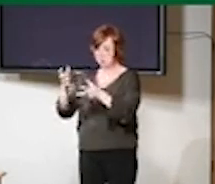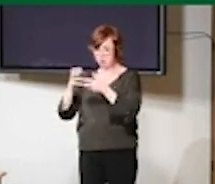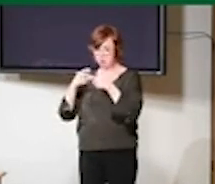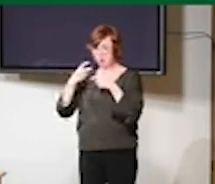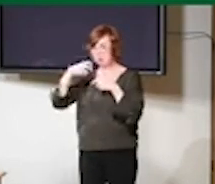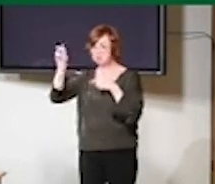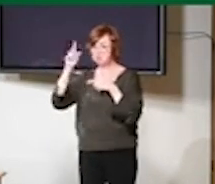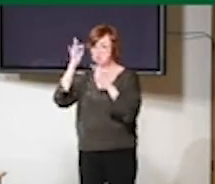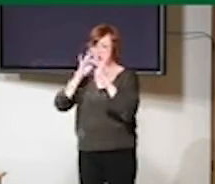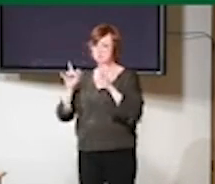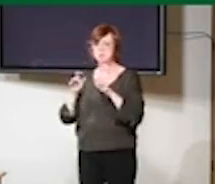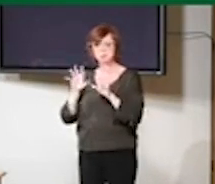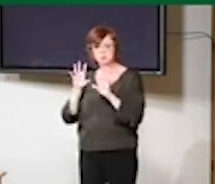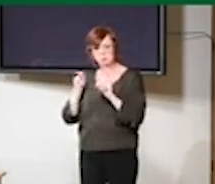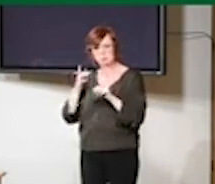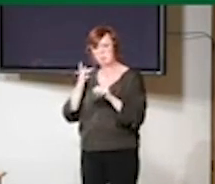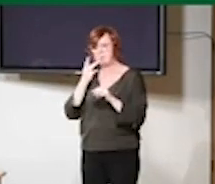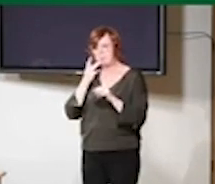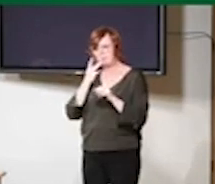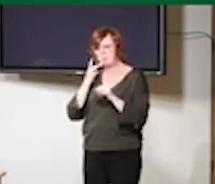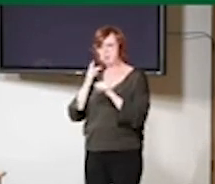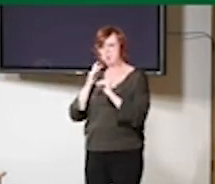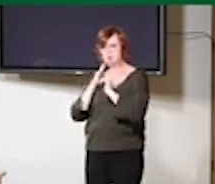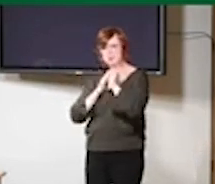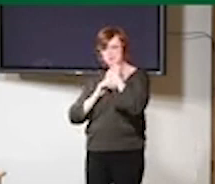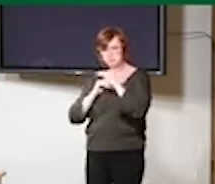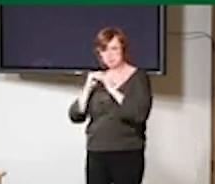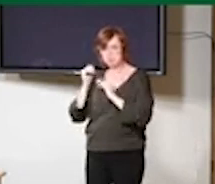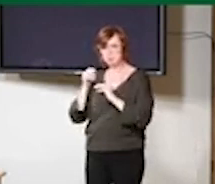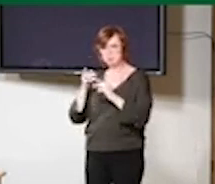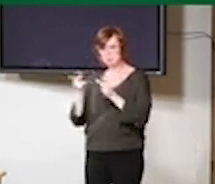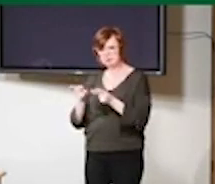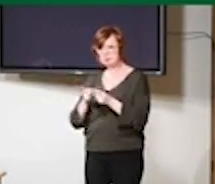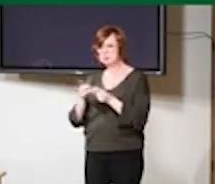want a setting where there's